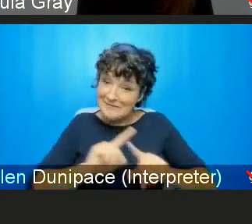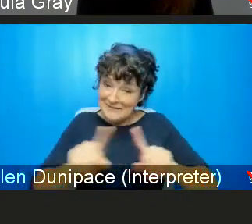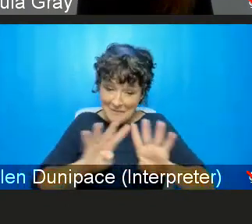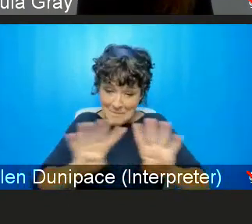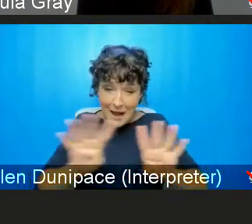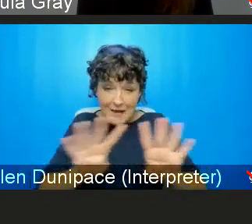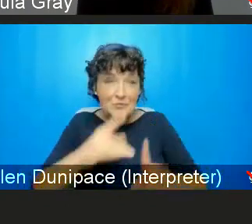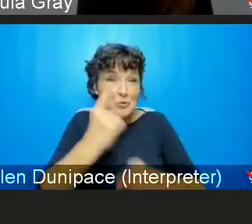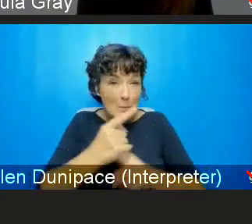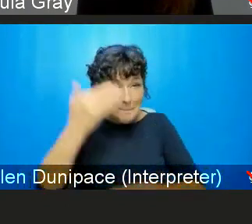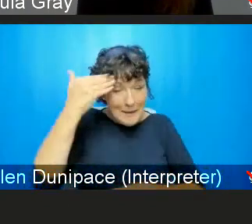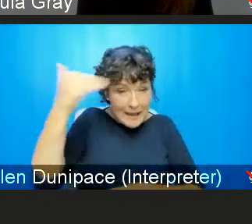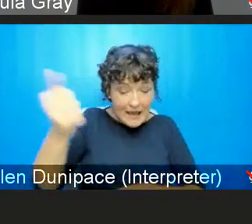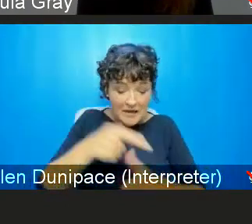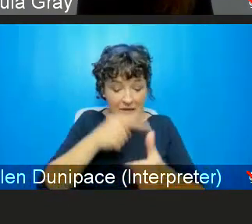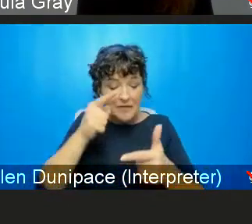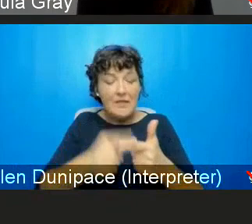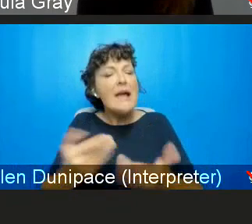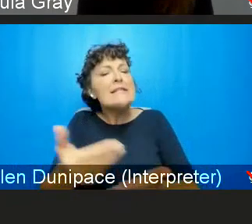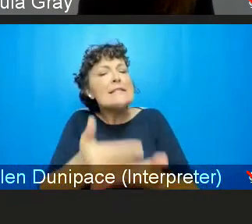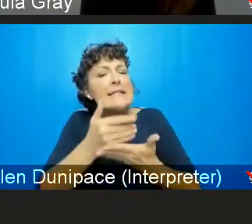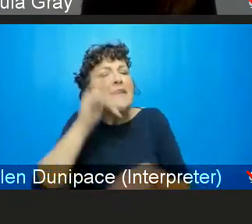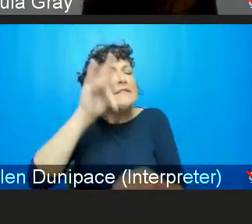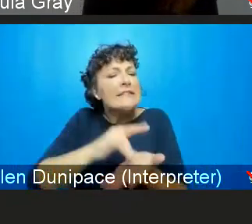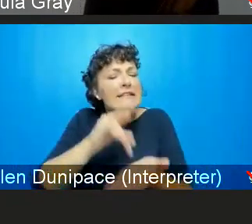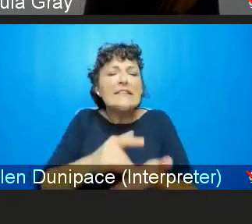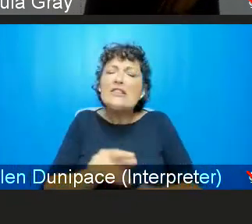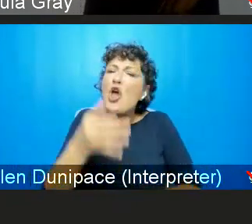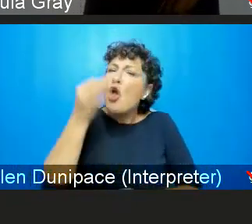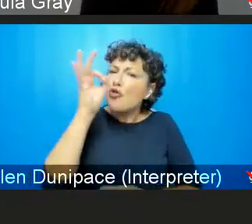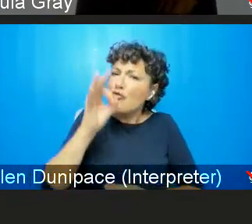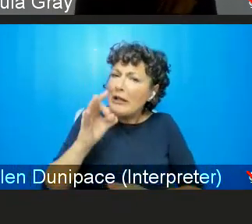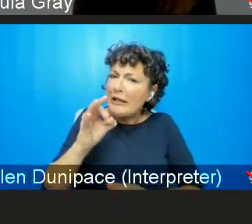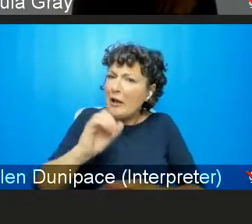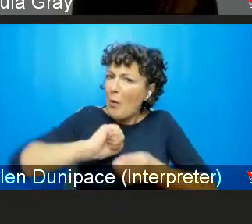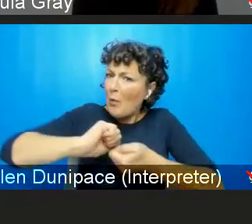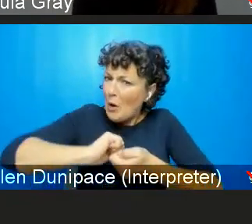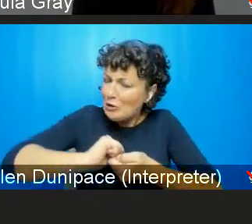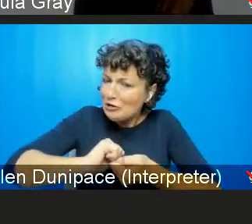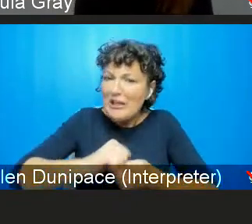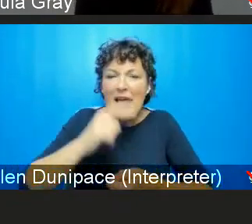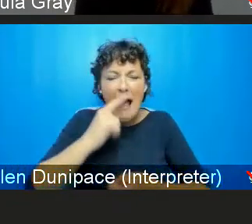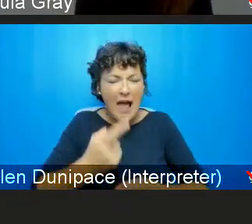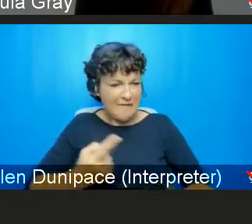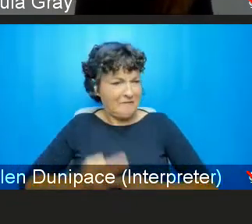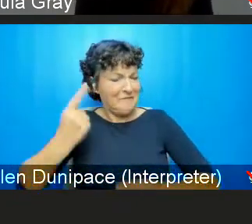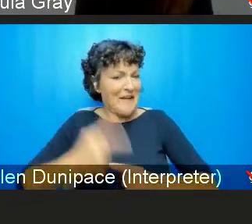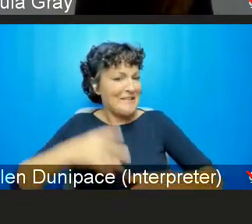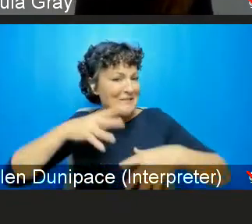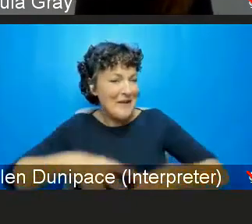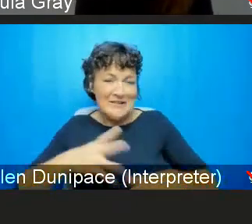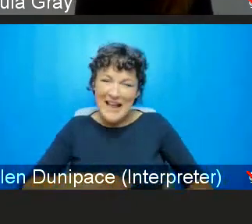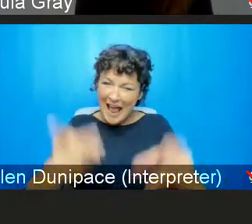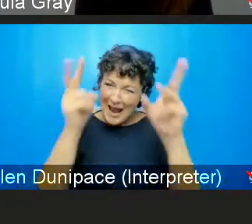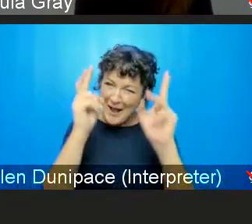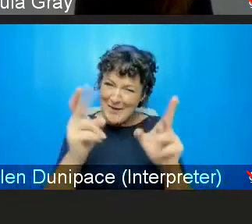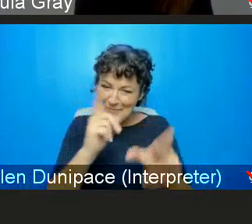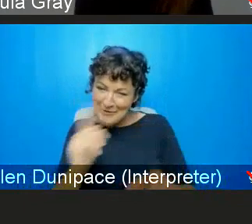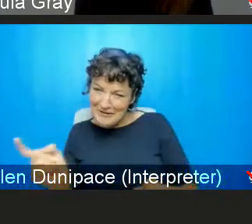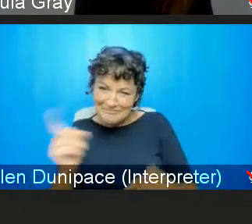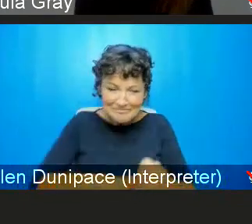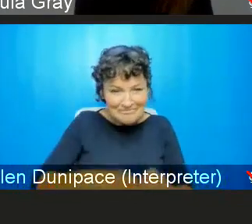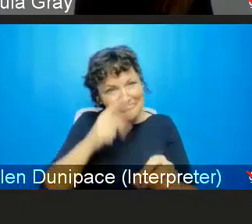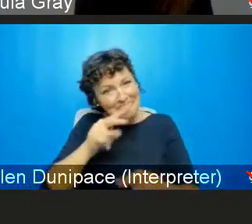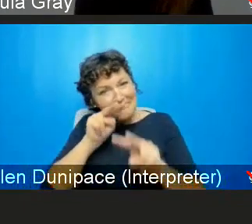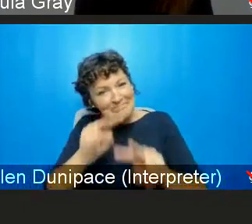mental health, safe cities, greenwashing and fast fashion, and I do hope that you can join with these discussions.